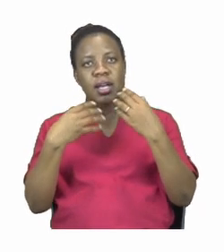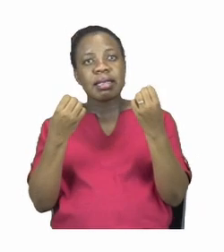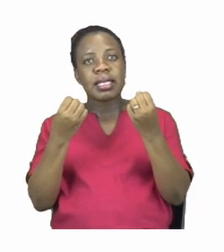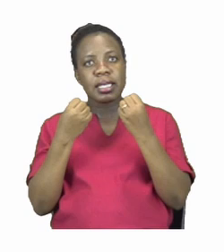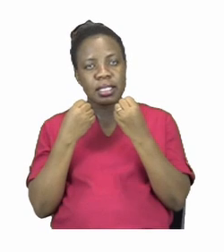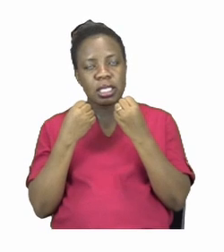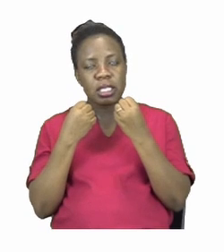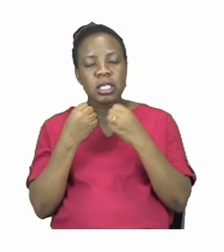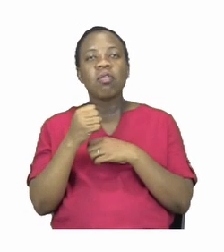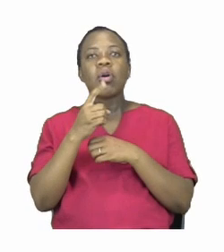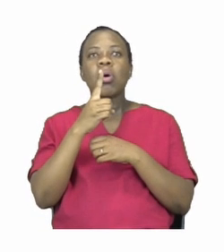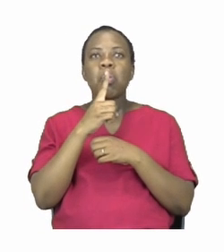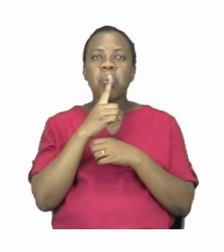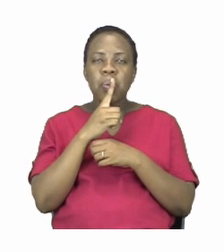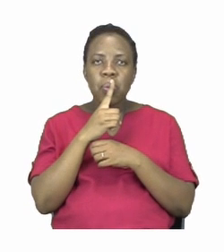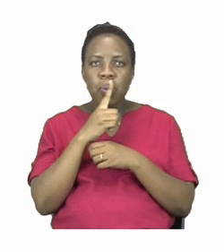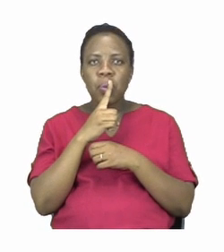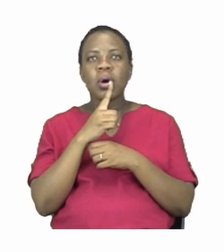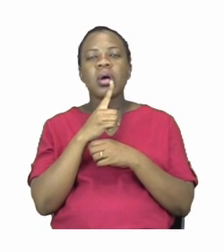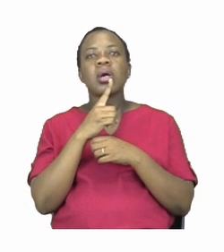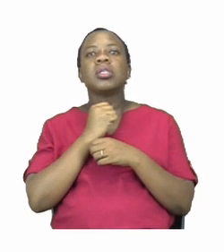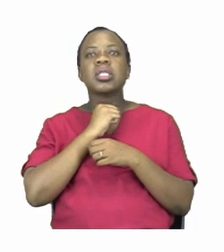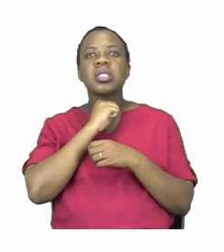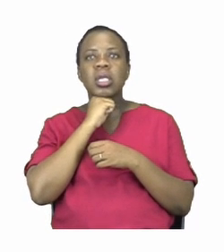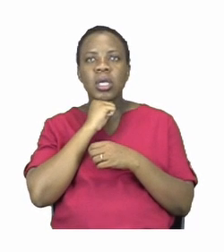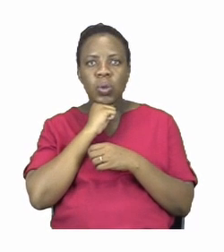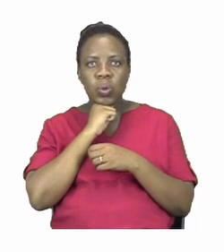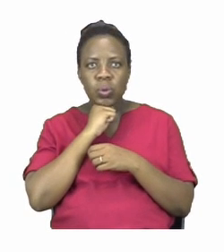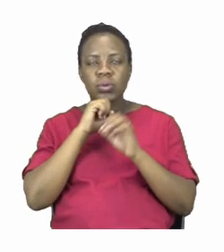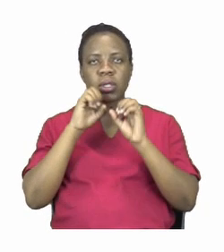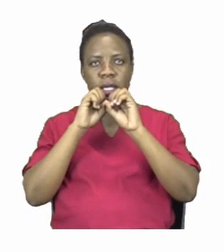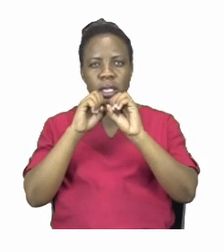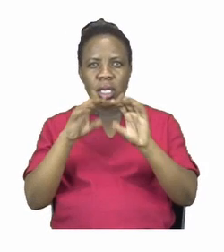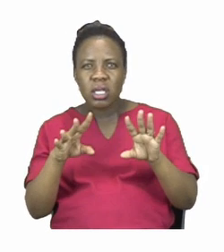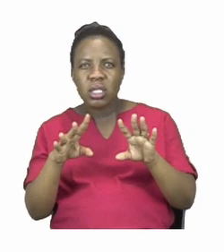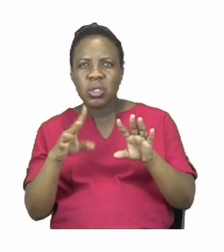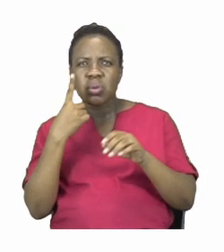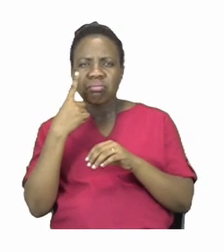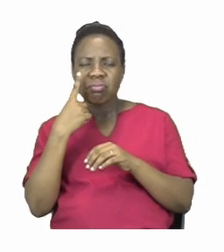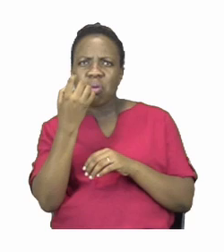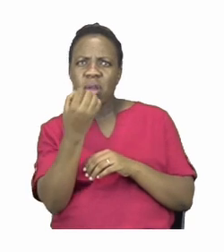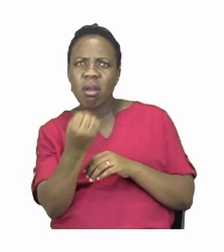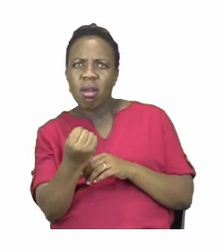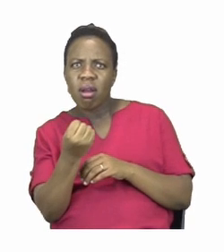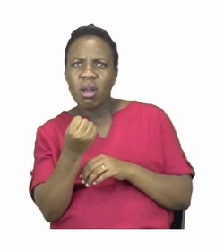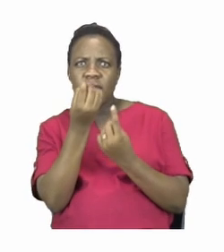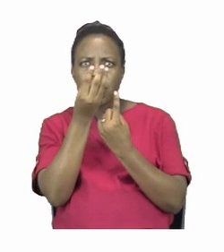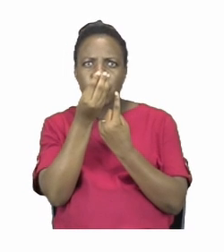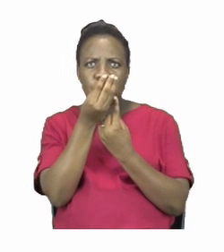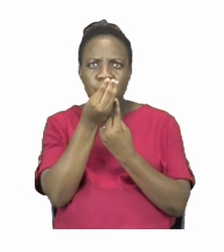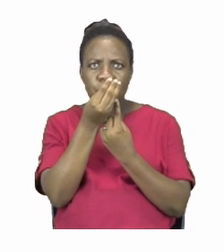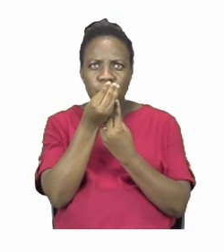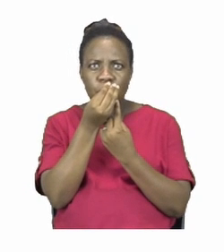then you have a lamp, an iron, a torch, you also have the sun, then below